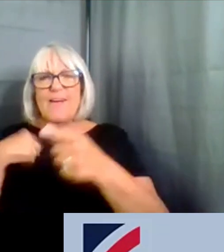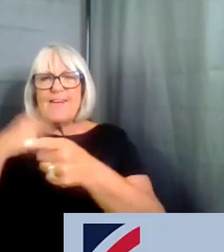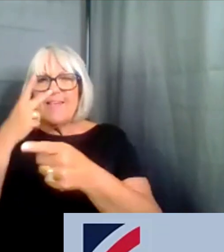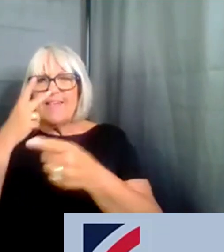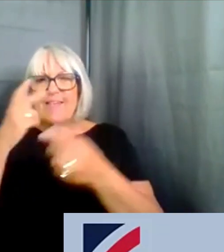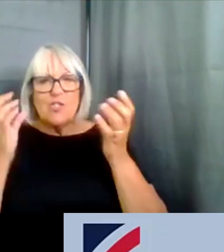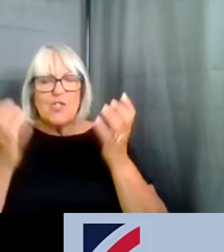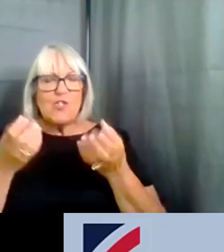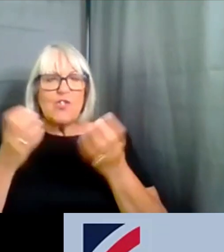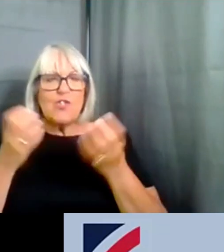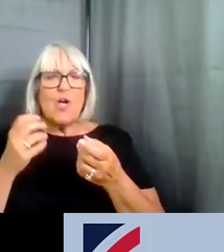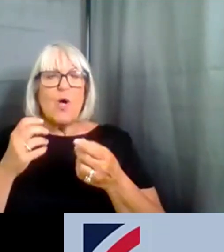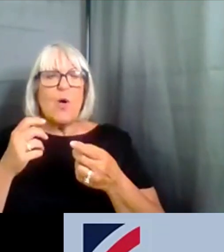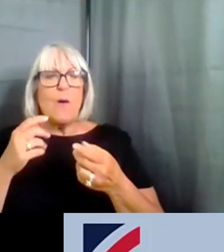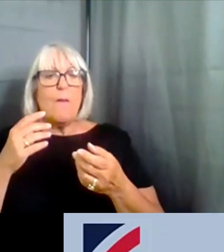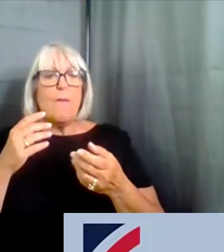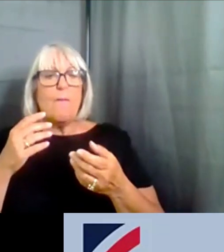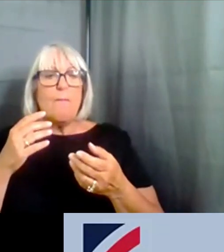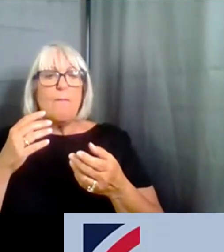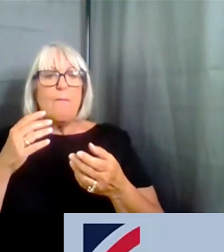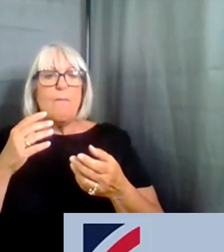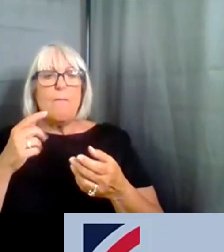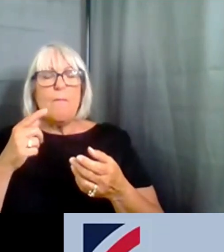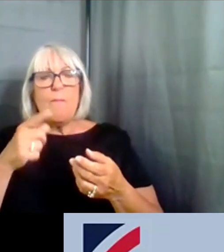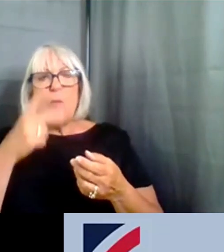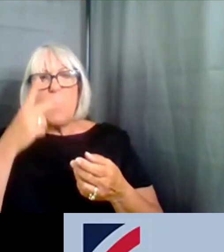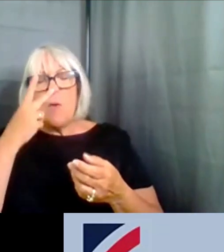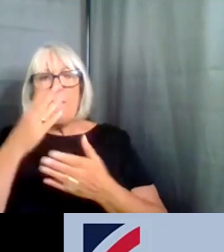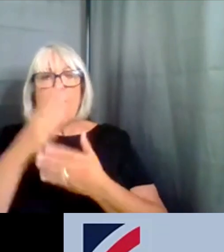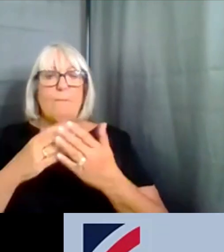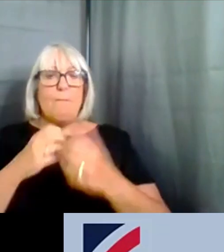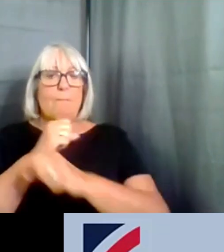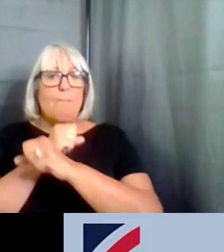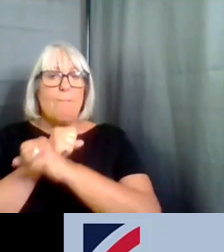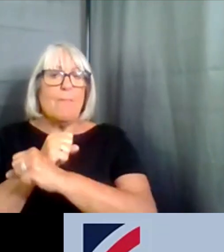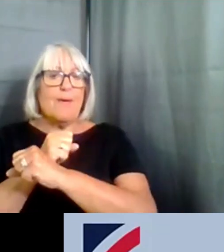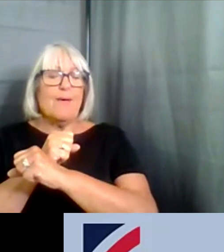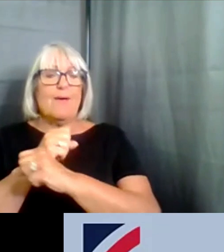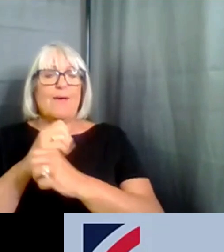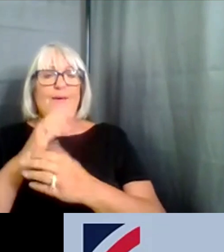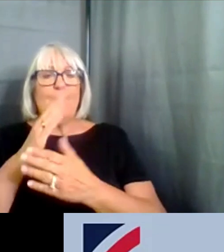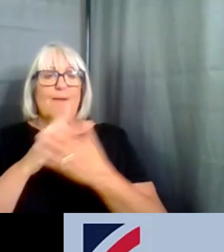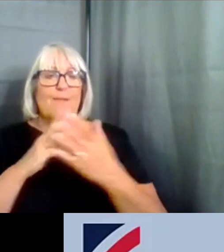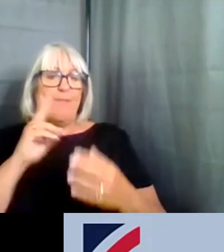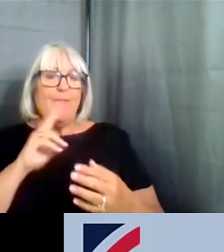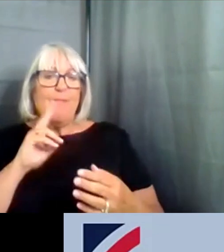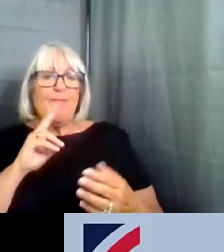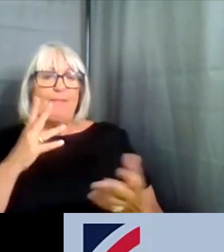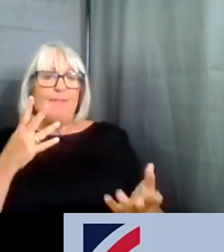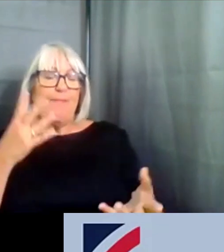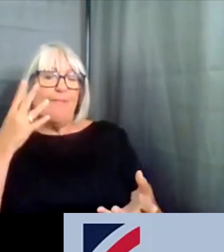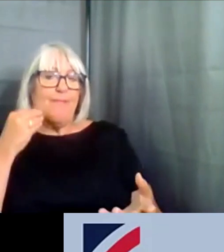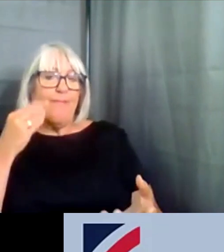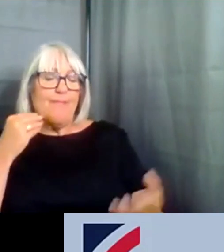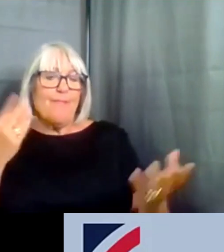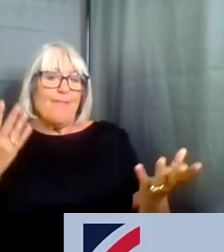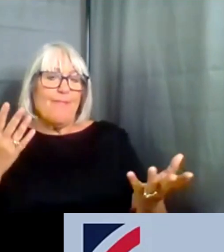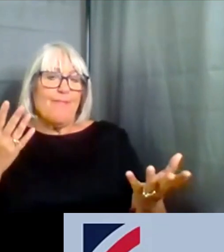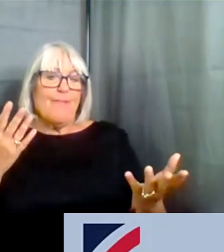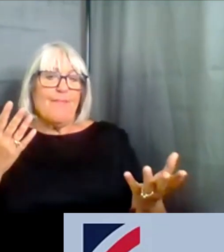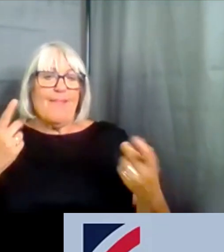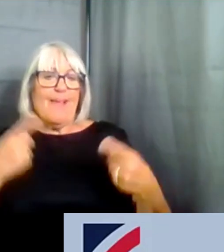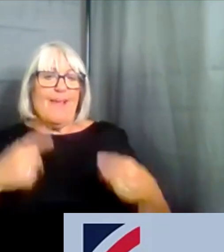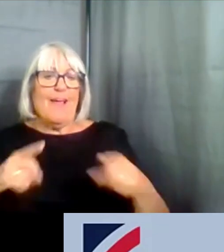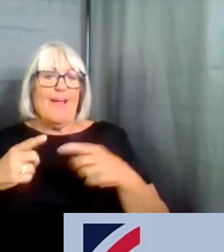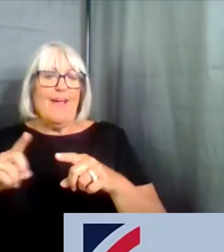it's what seems to be popular with the chat are some of the barriers that folks are experiencing as it relates to the ability to stand them up. And I